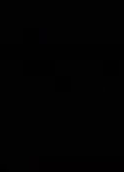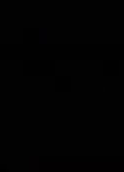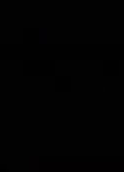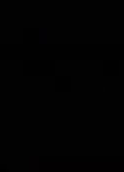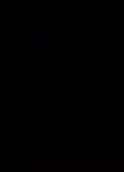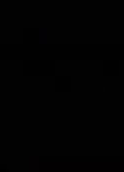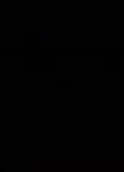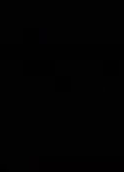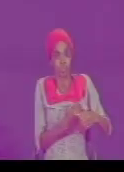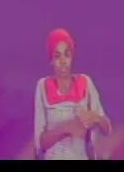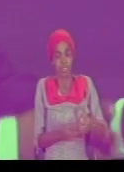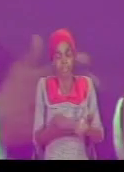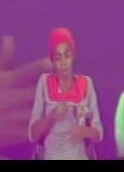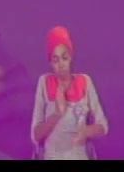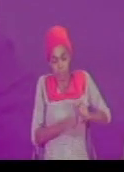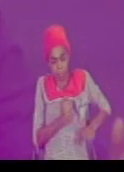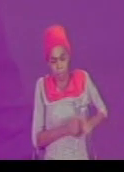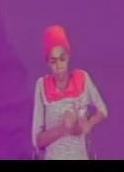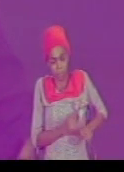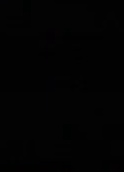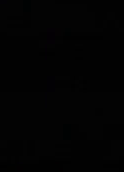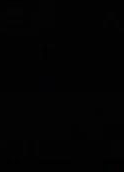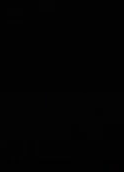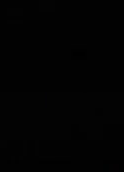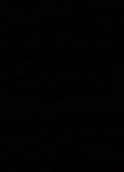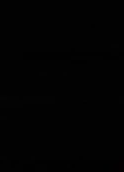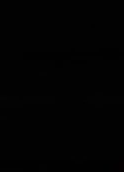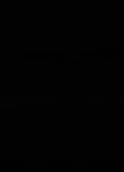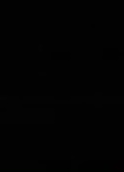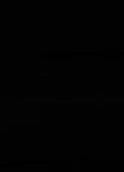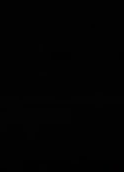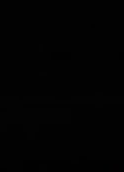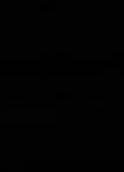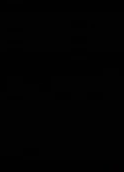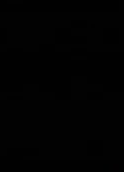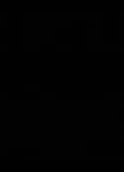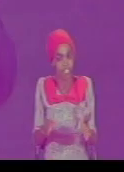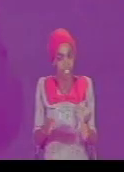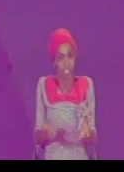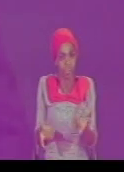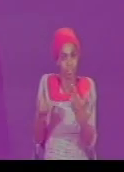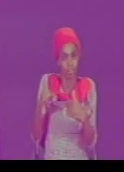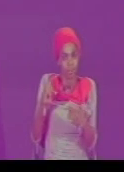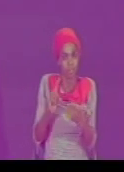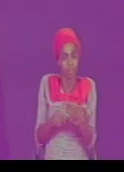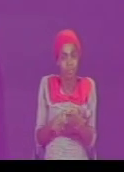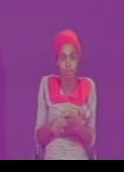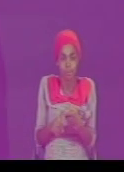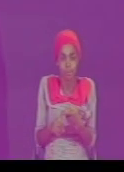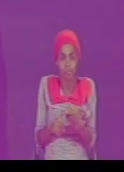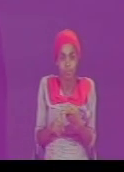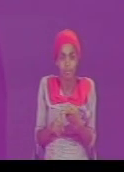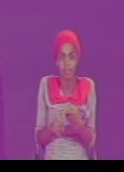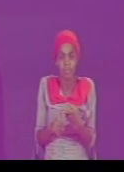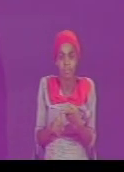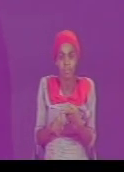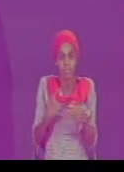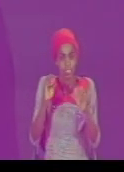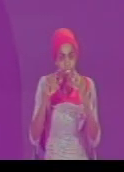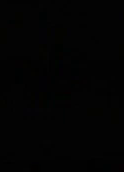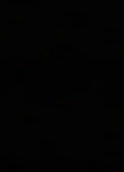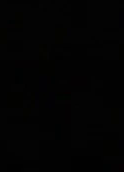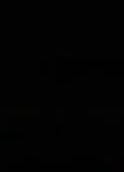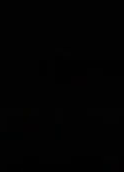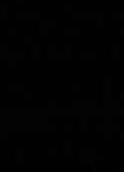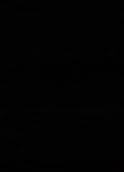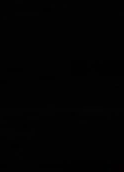he comes, the children have to rise up and dance. How much history will you understand? How much history